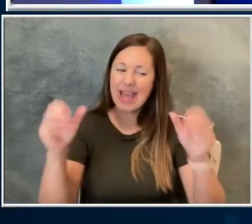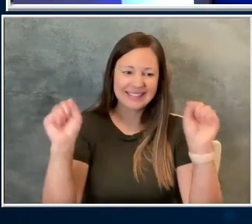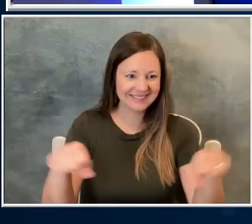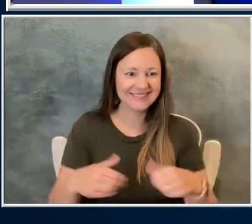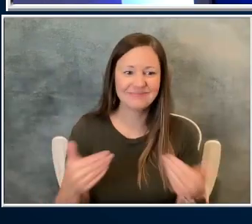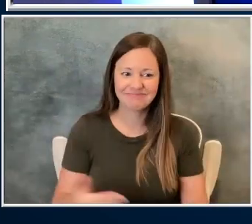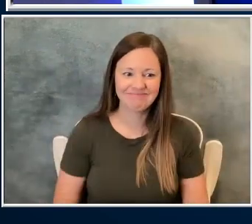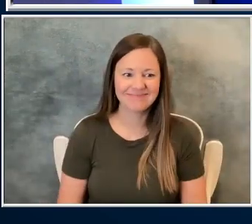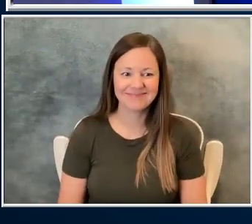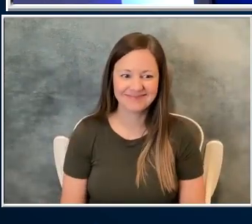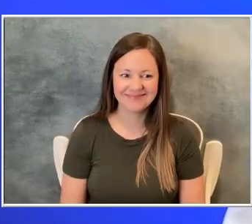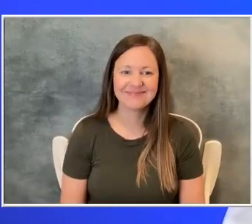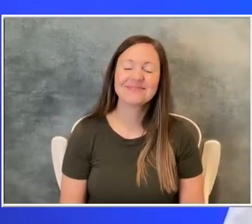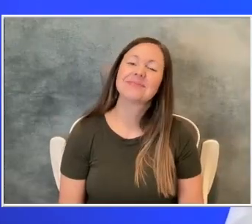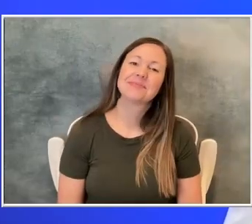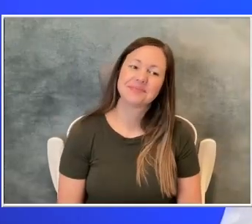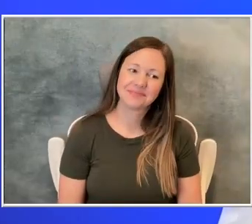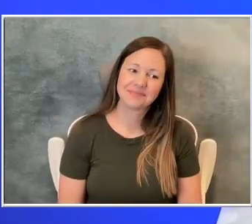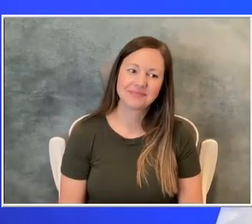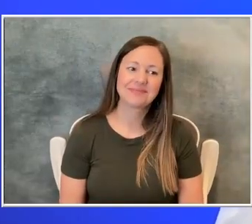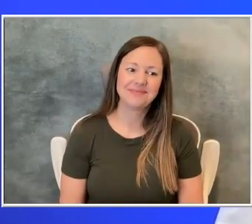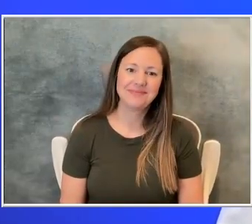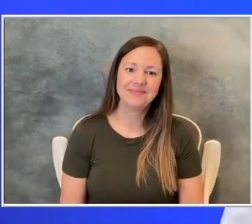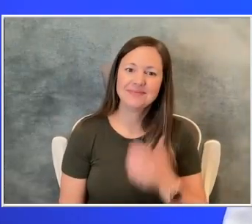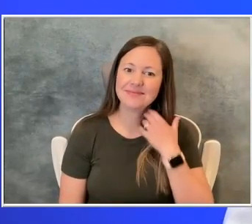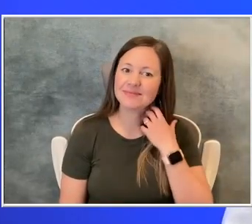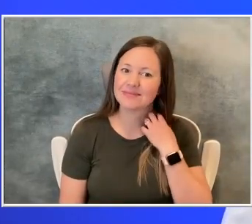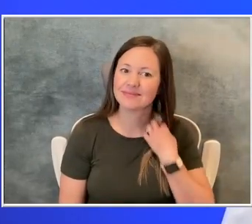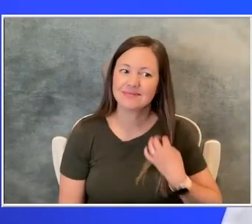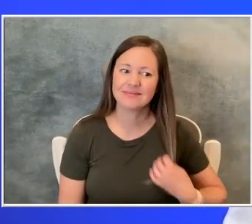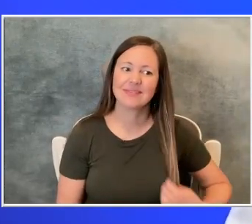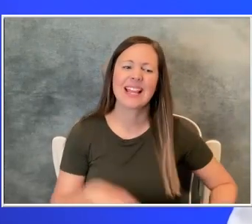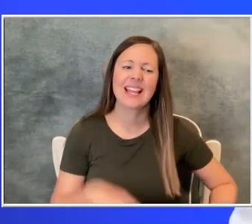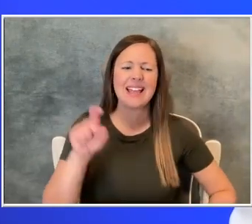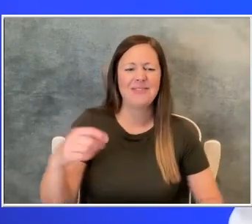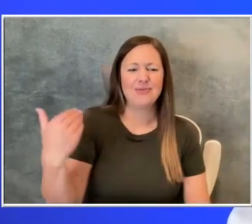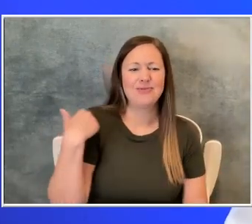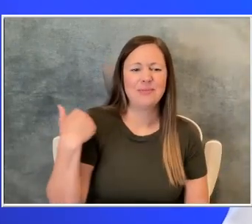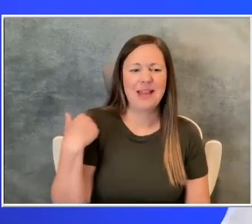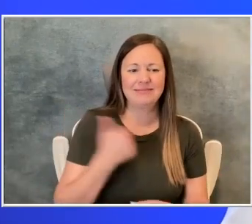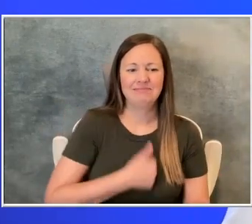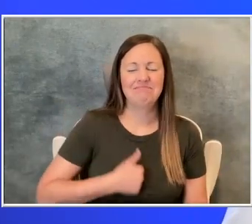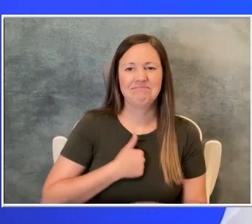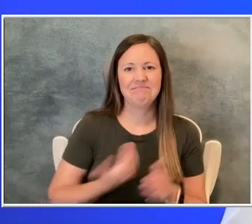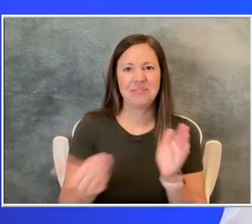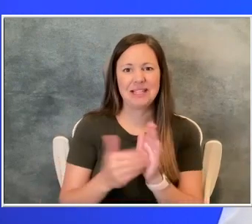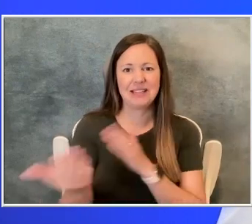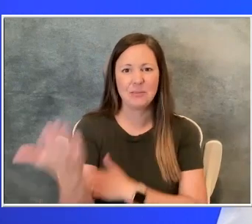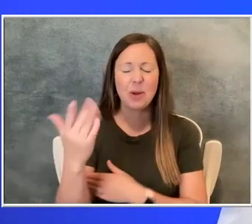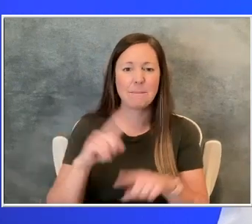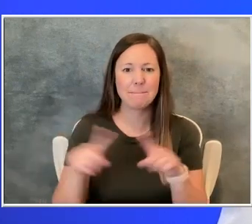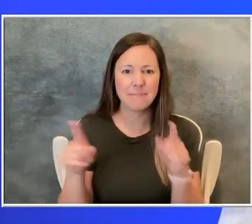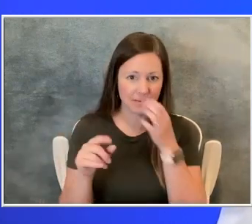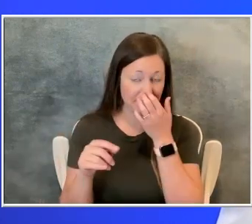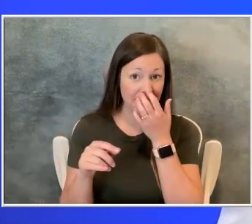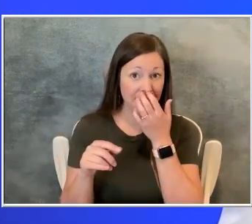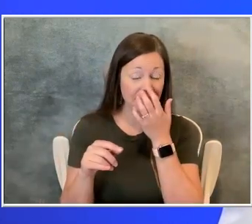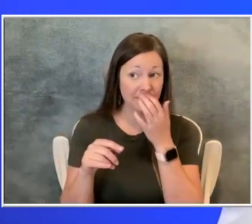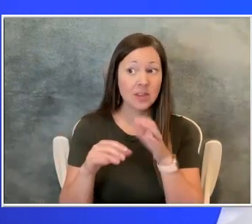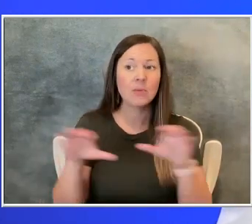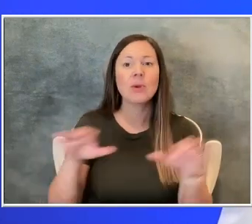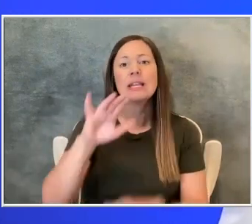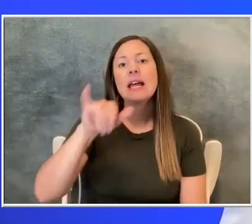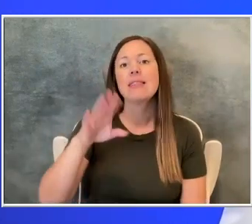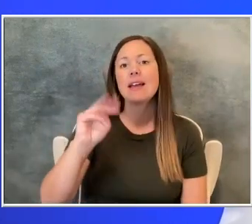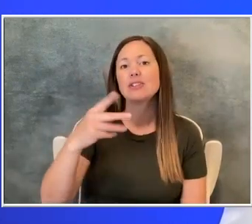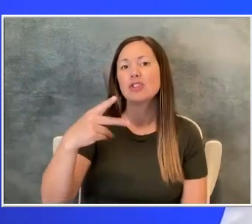So yes, sir. he had to remind me, I apologize this morning because it's been a while, but we did the jumpstart method. It's a